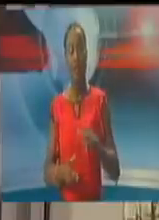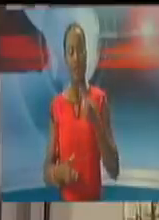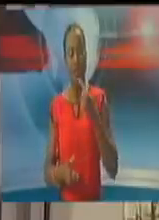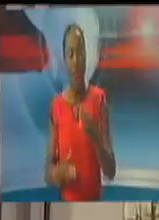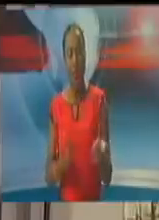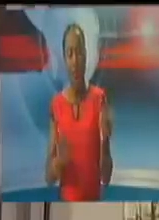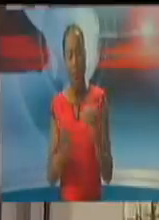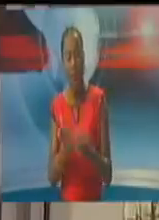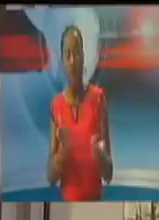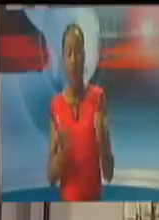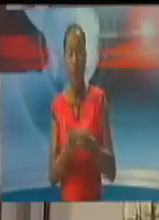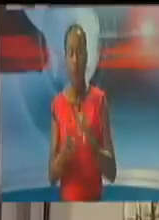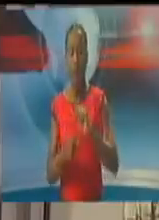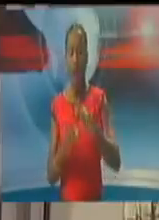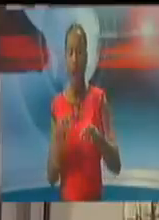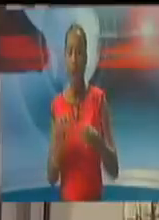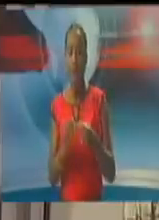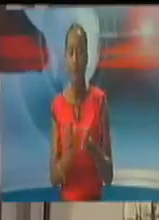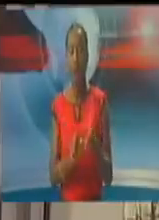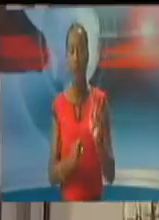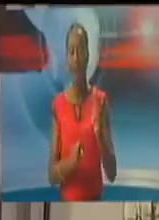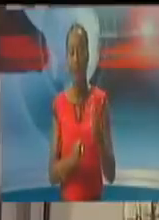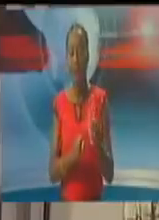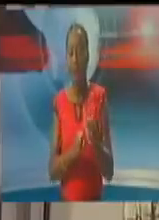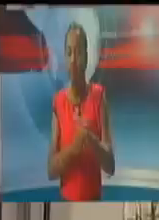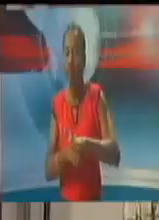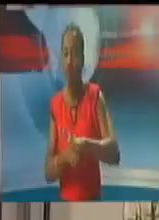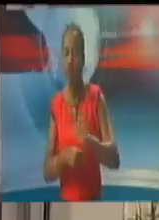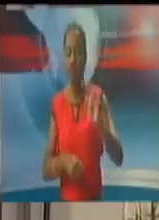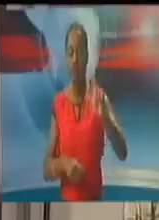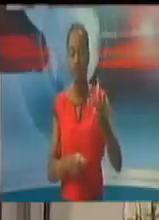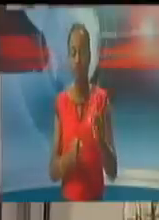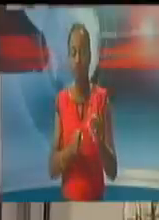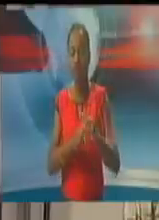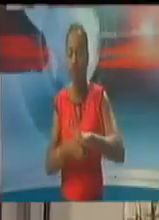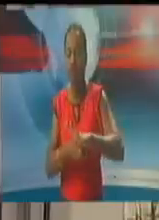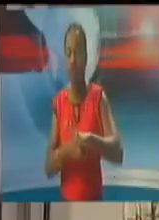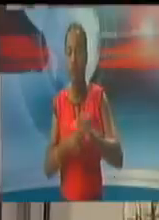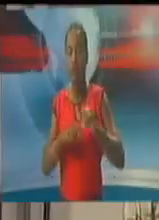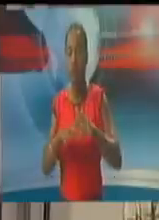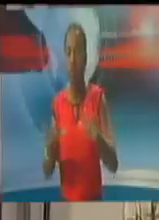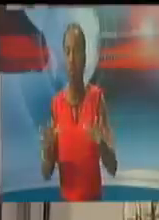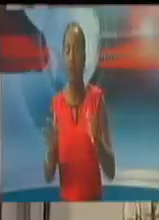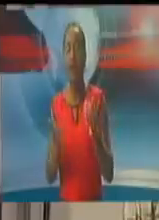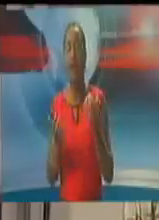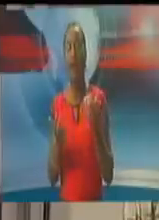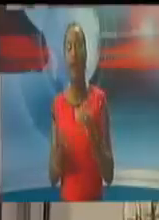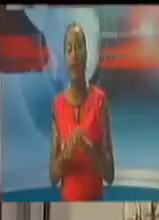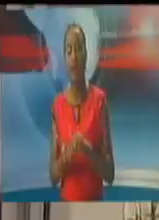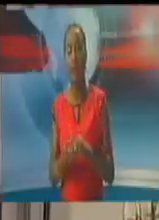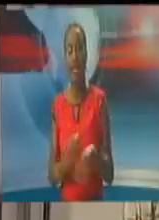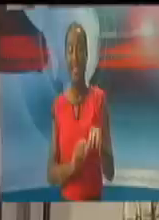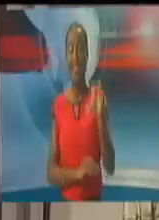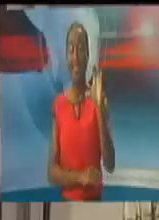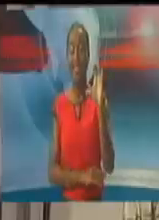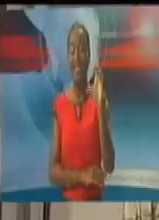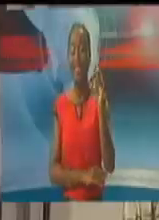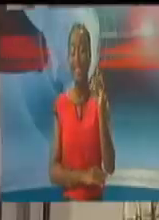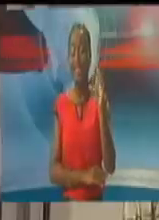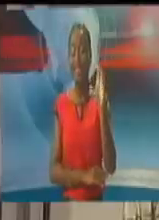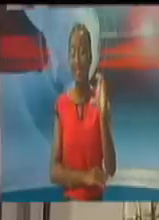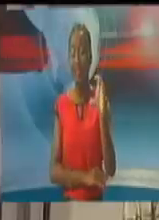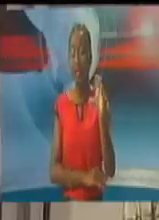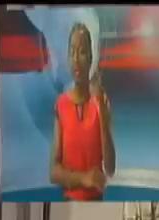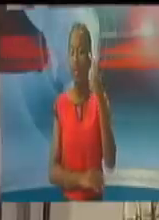third wave. We are not immune from a second wave or a third wave. And the CDC is predicting that